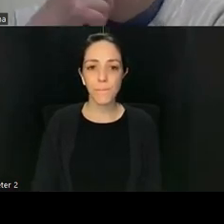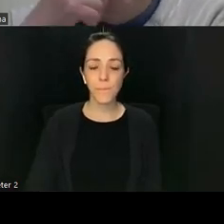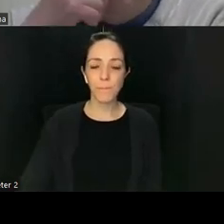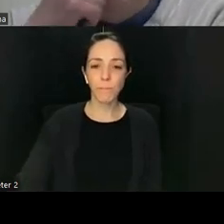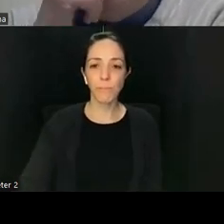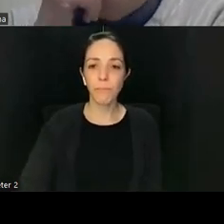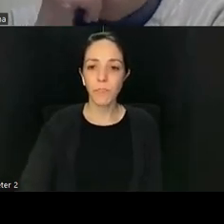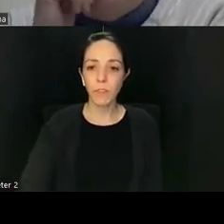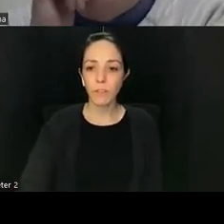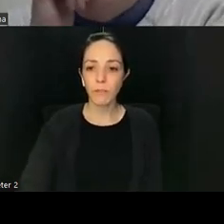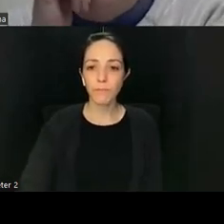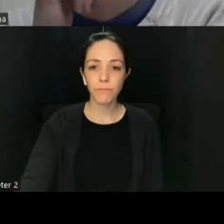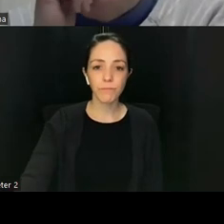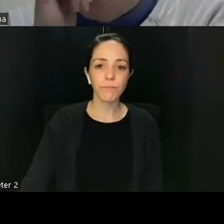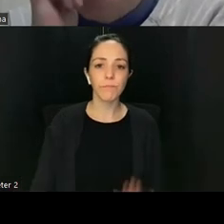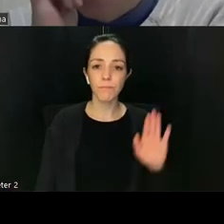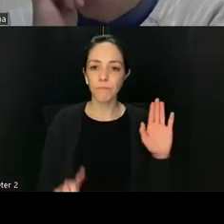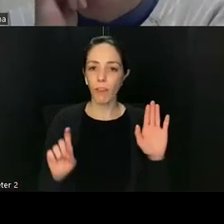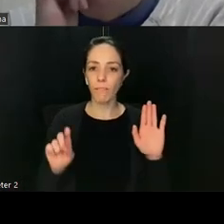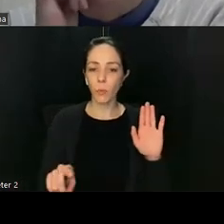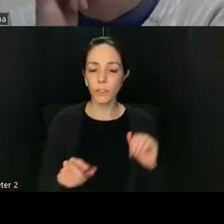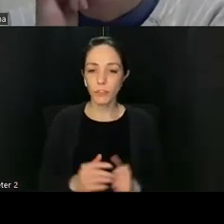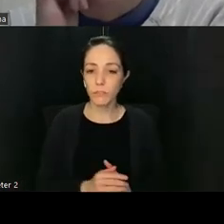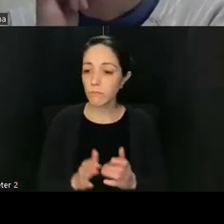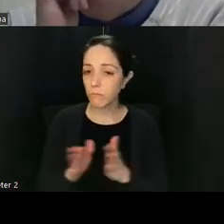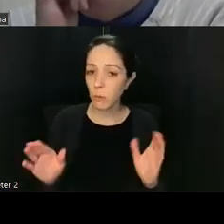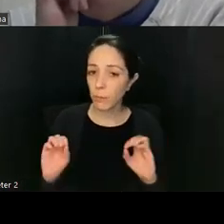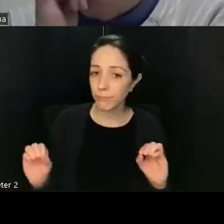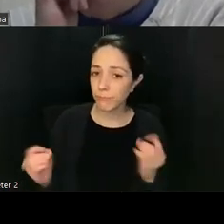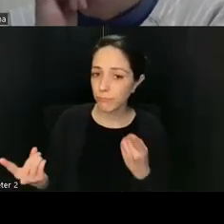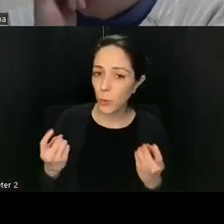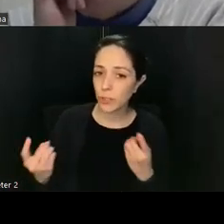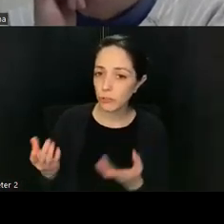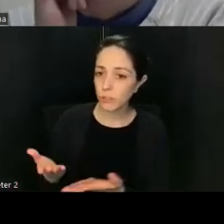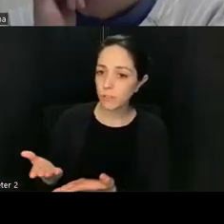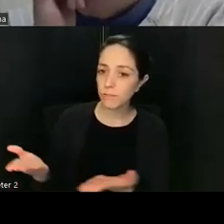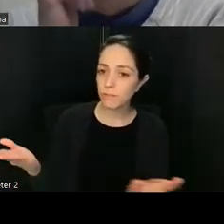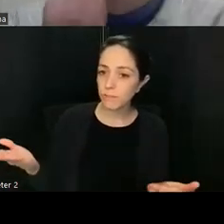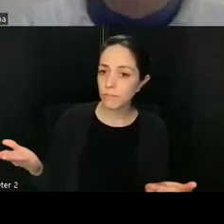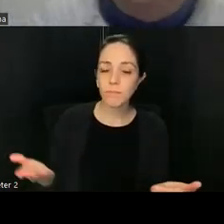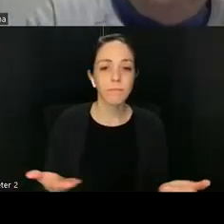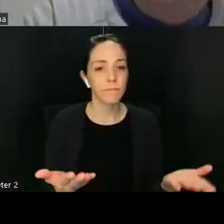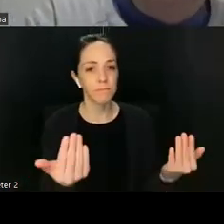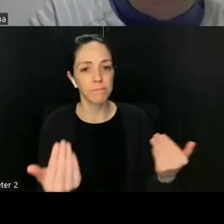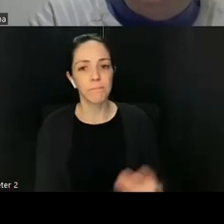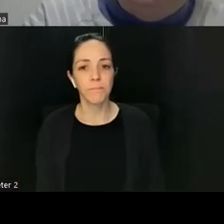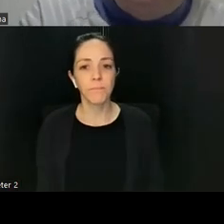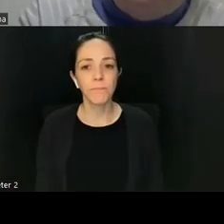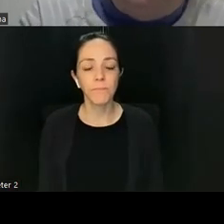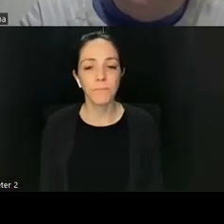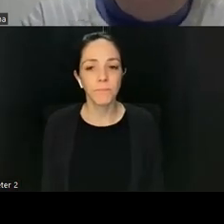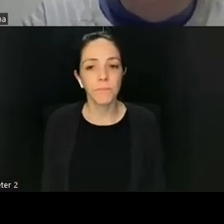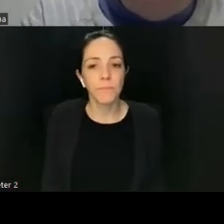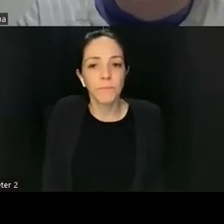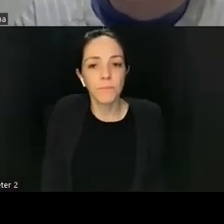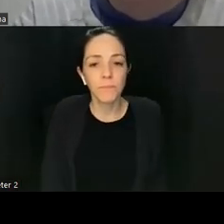Okay, so I have a question if nobody else in the public has anything. Nope, no one else does. Okay. So I